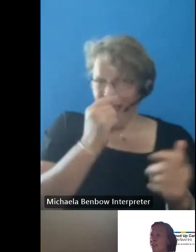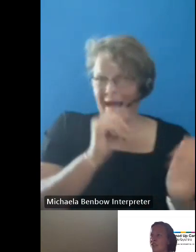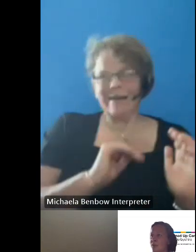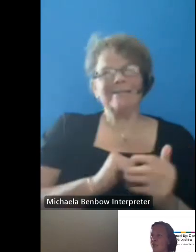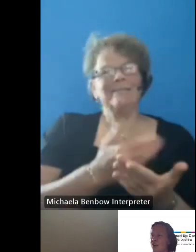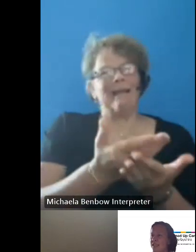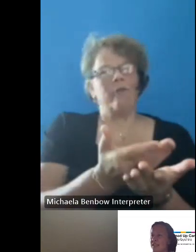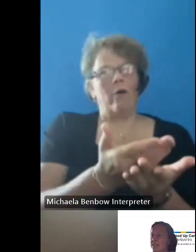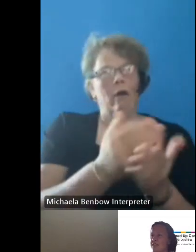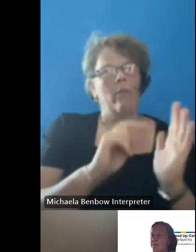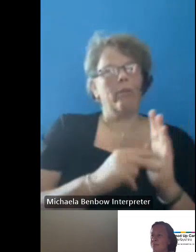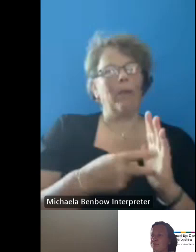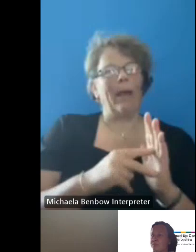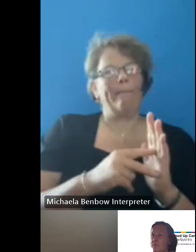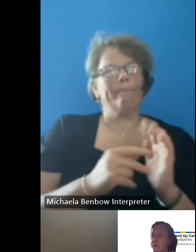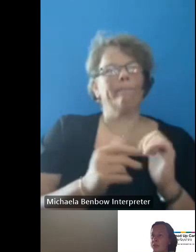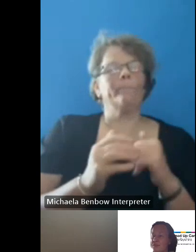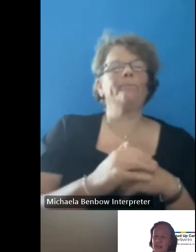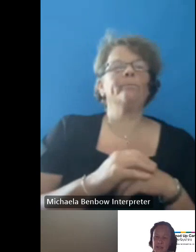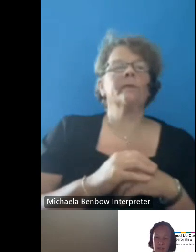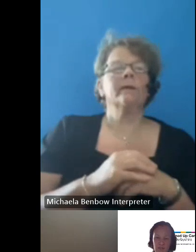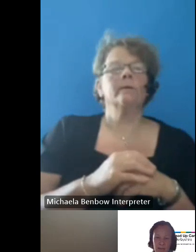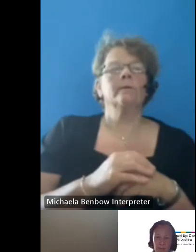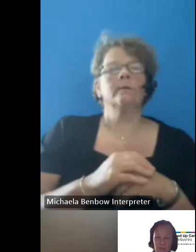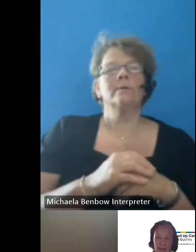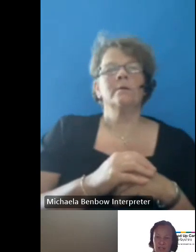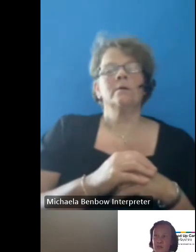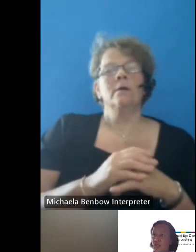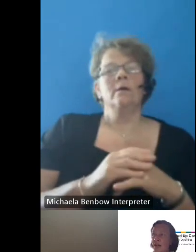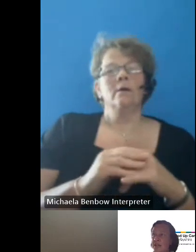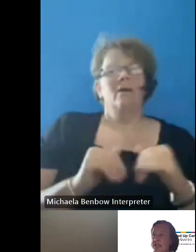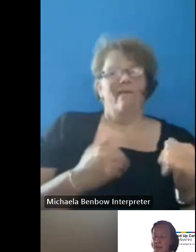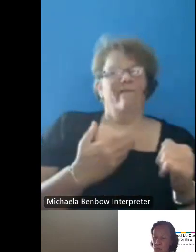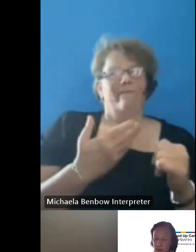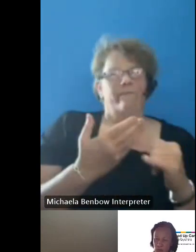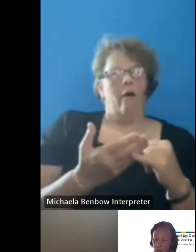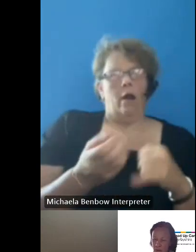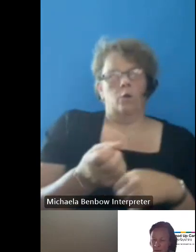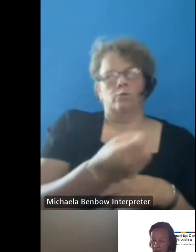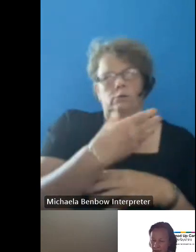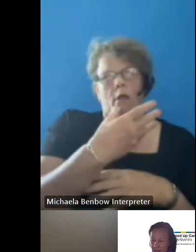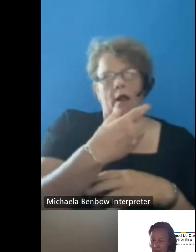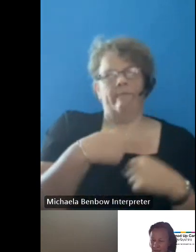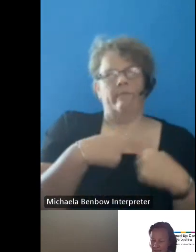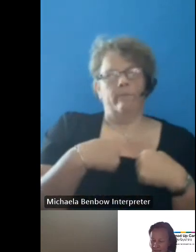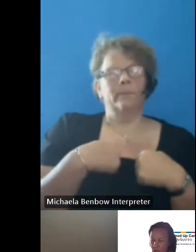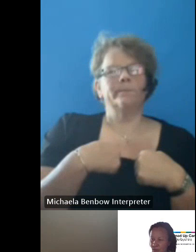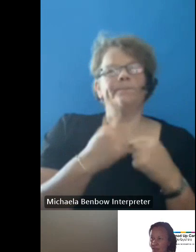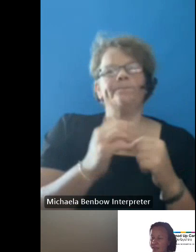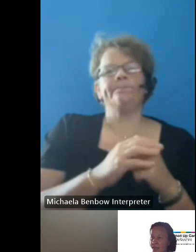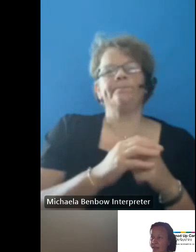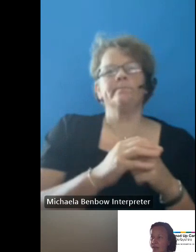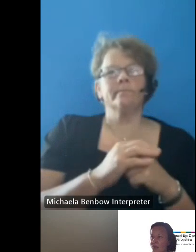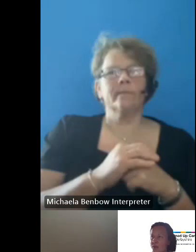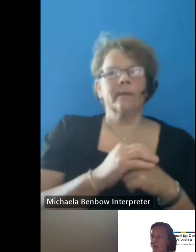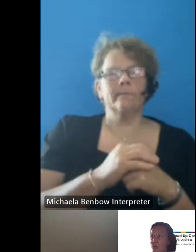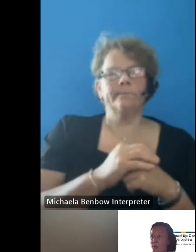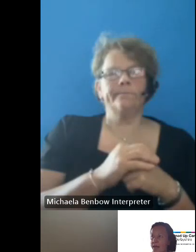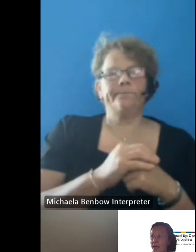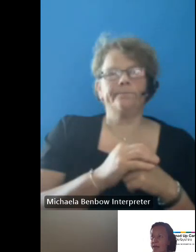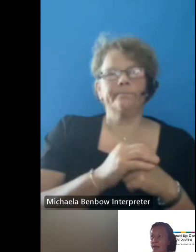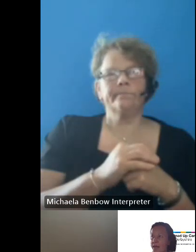the plans that we've created. The final slide for me before I hand over to Craig to get a bit more into what is set out within the